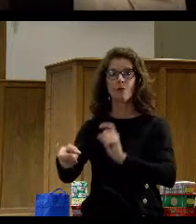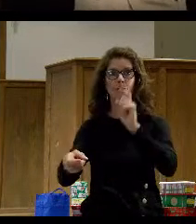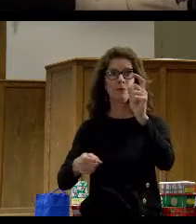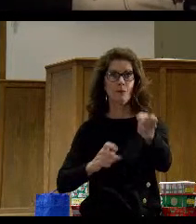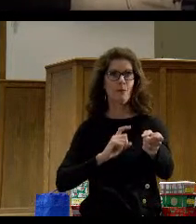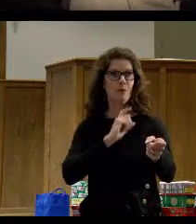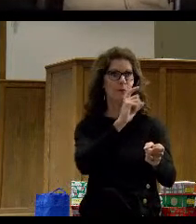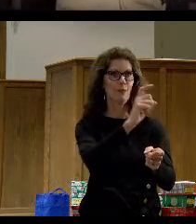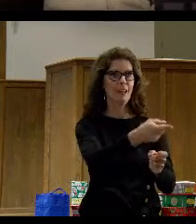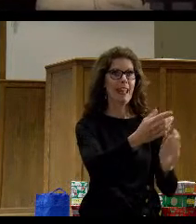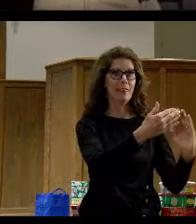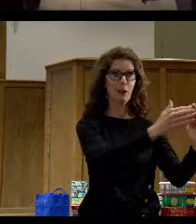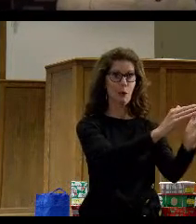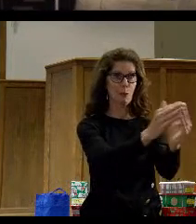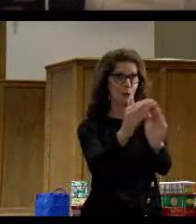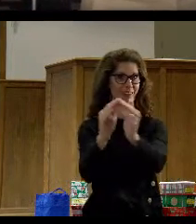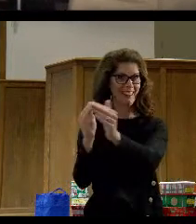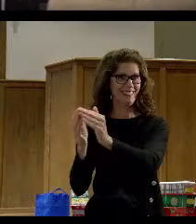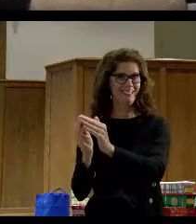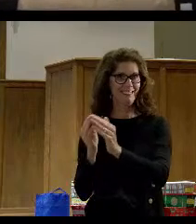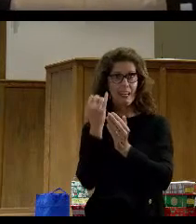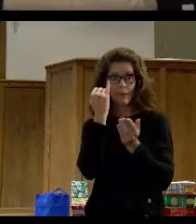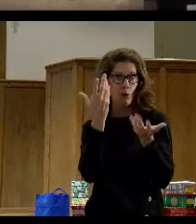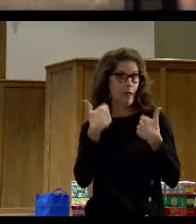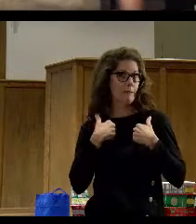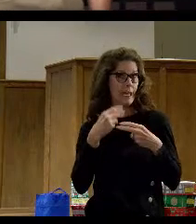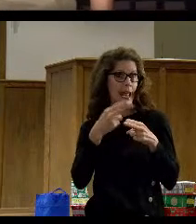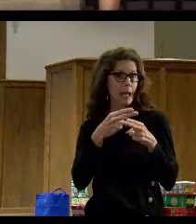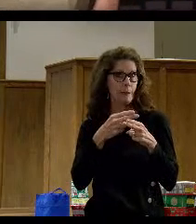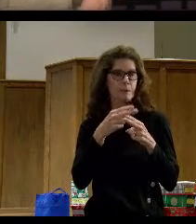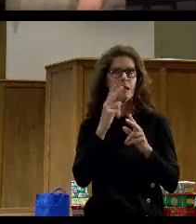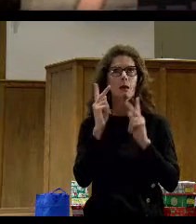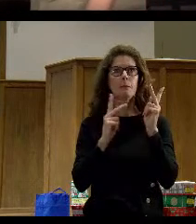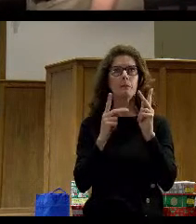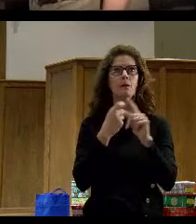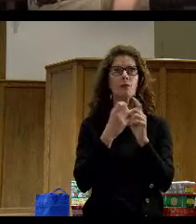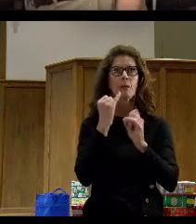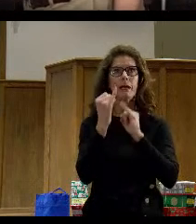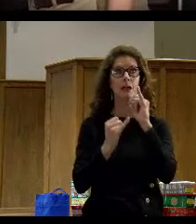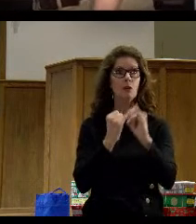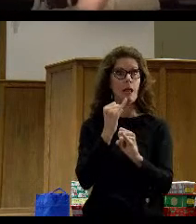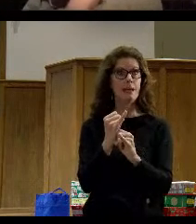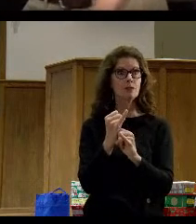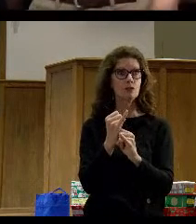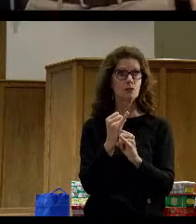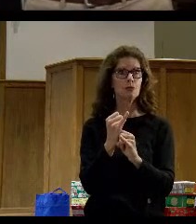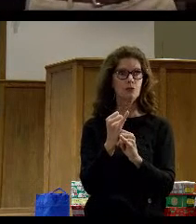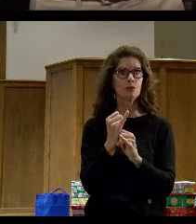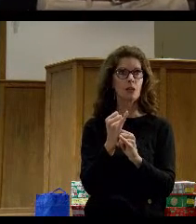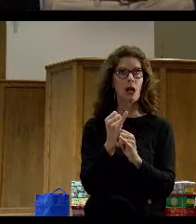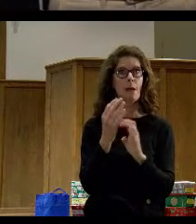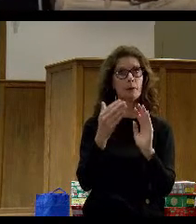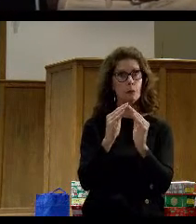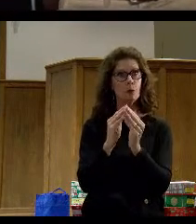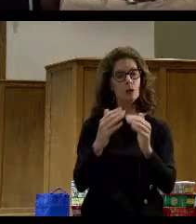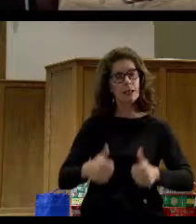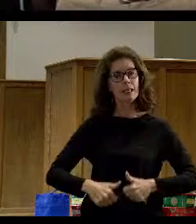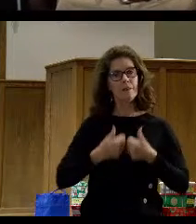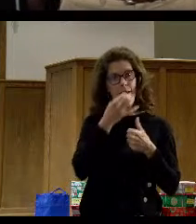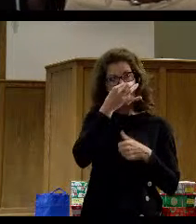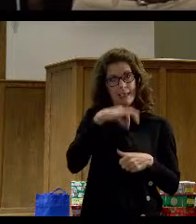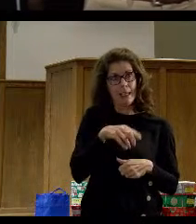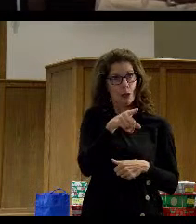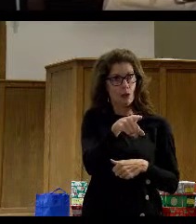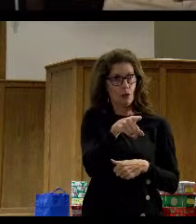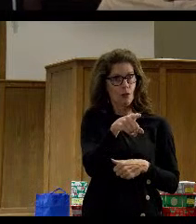names if you have any recipient suggestions, people who are from the international community living near you or people that you know. And then if you want to volunteer to help,